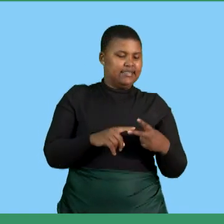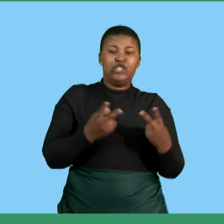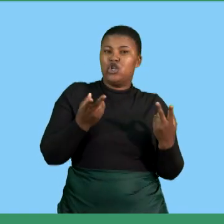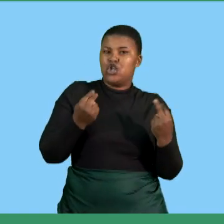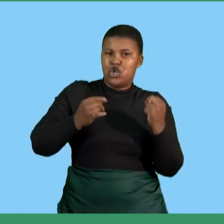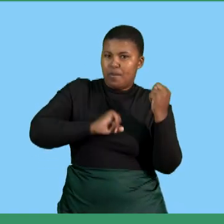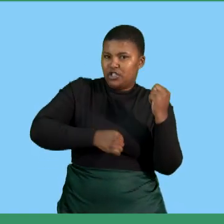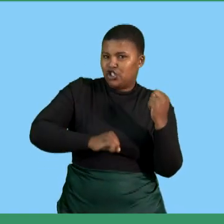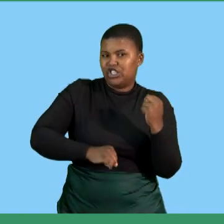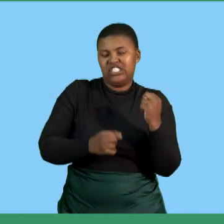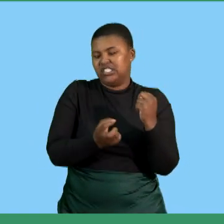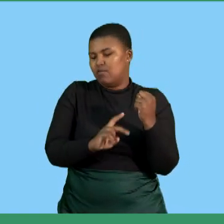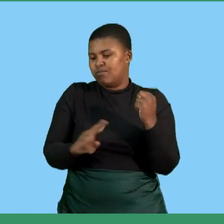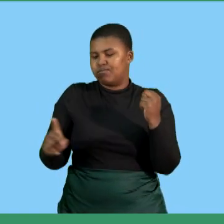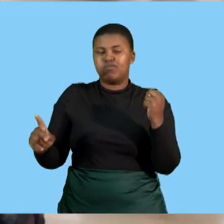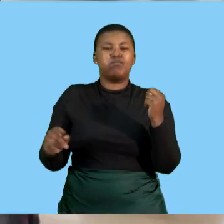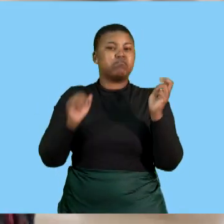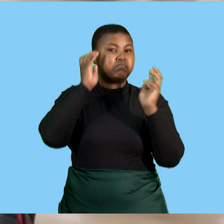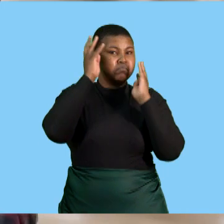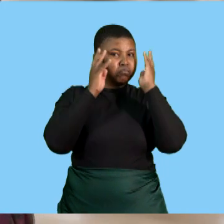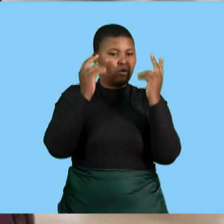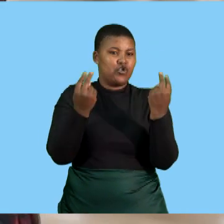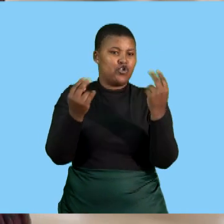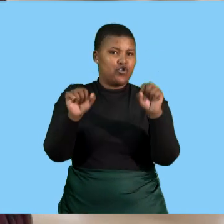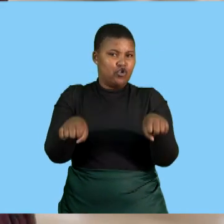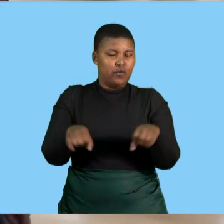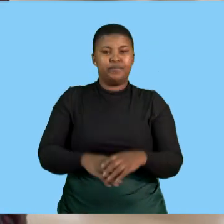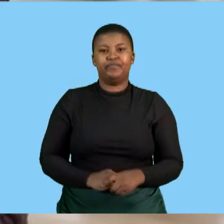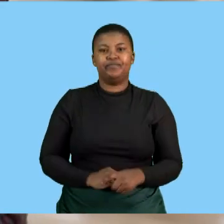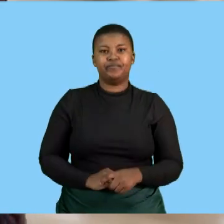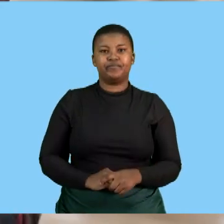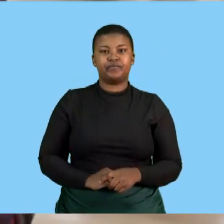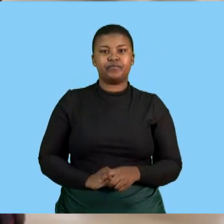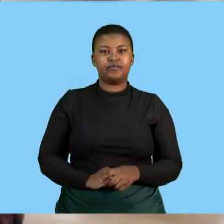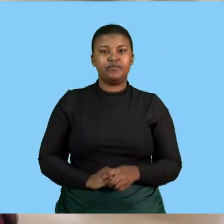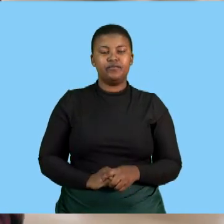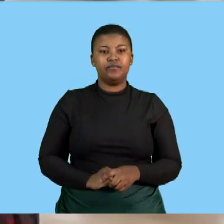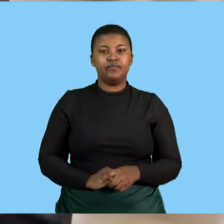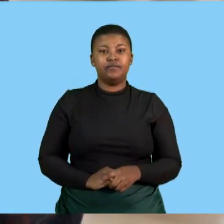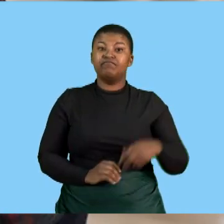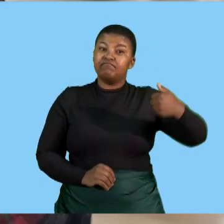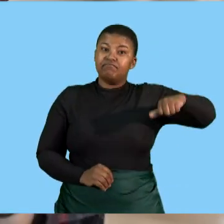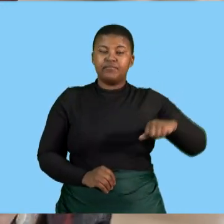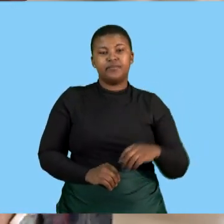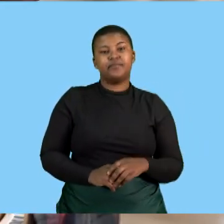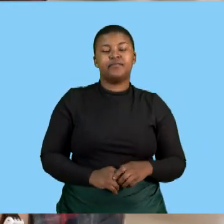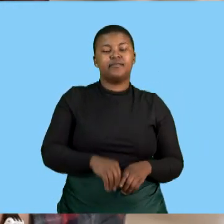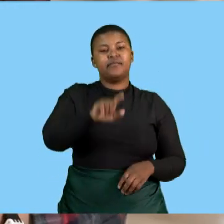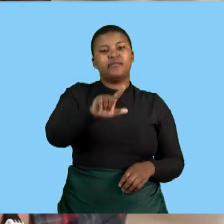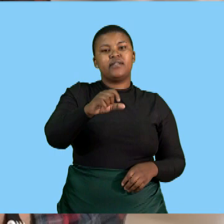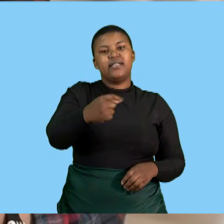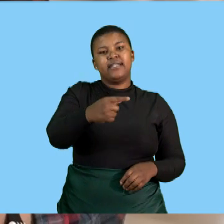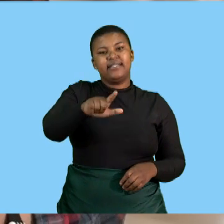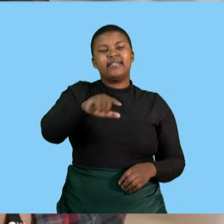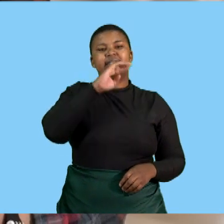upgrades, new machinery and inventions being developed and invented. Then legal